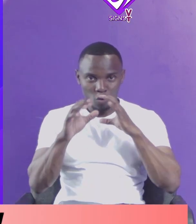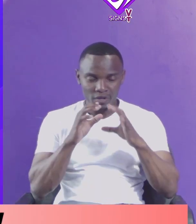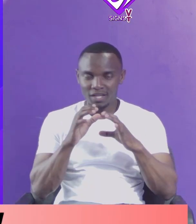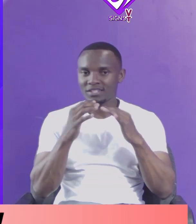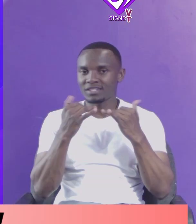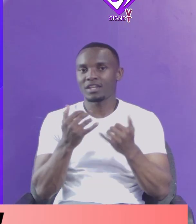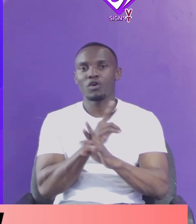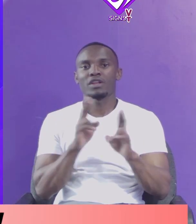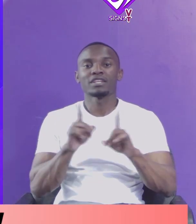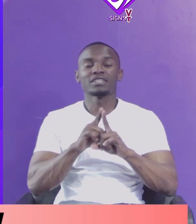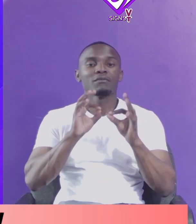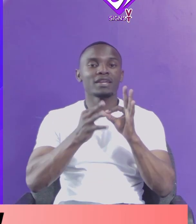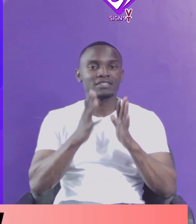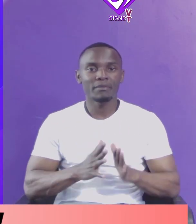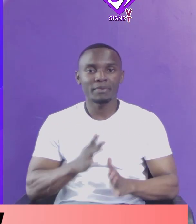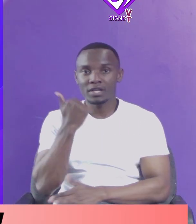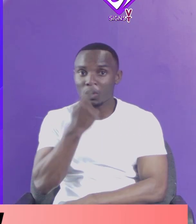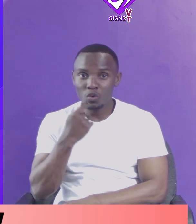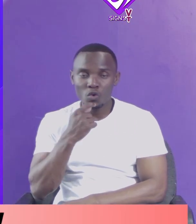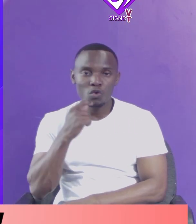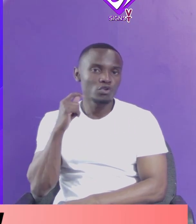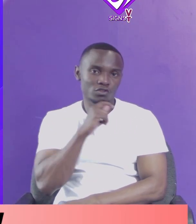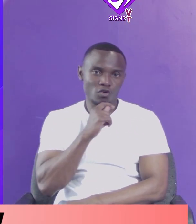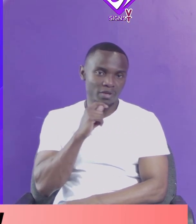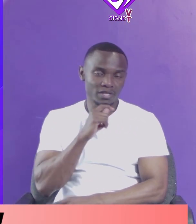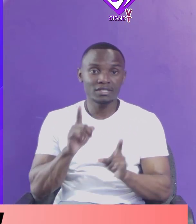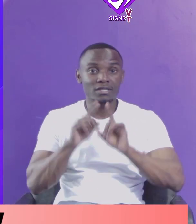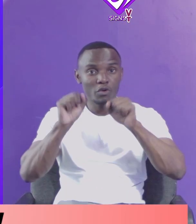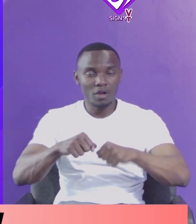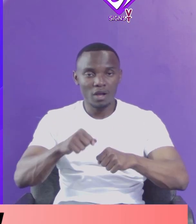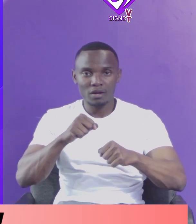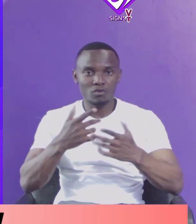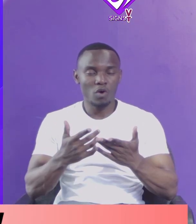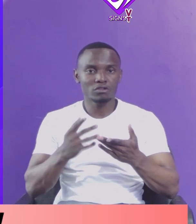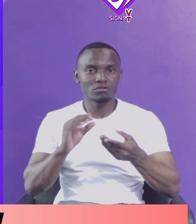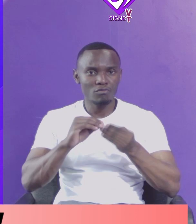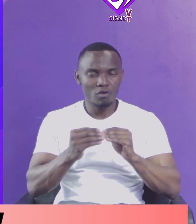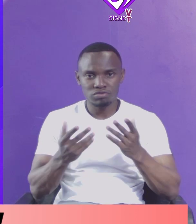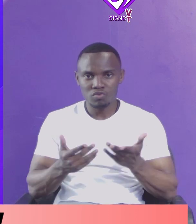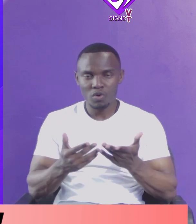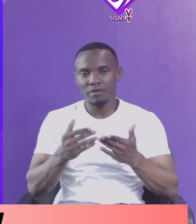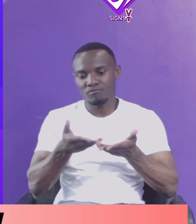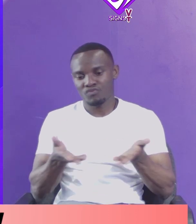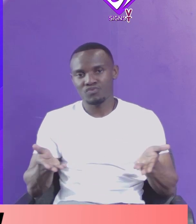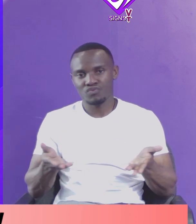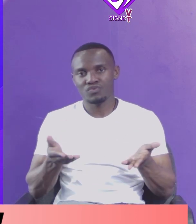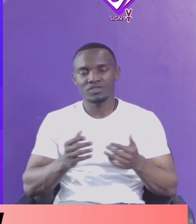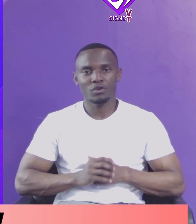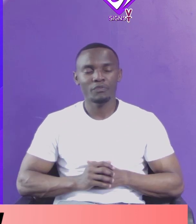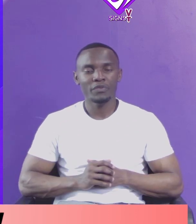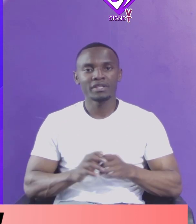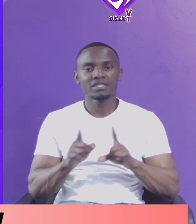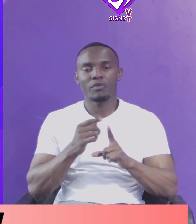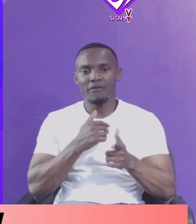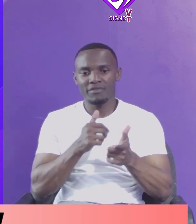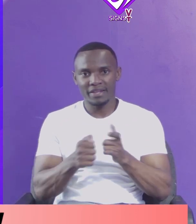My sign language interpreter this afternoon is Tobias Omondi. You can reach us out at 0111 980 That is our SMS